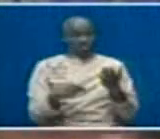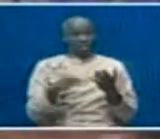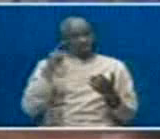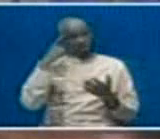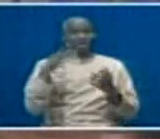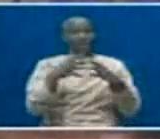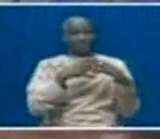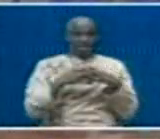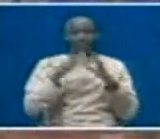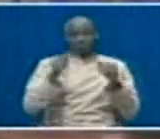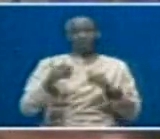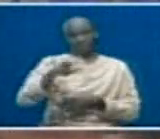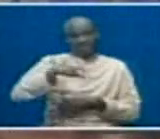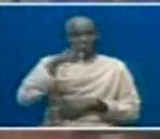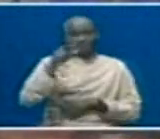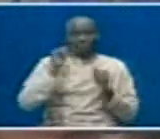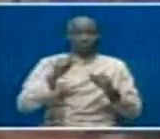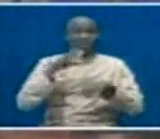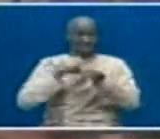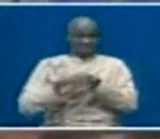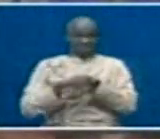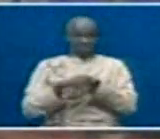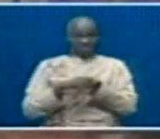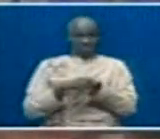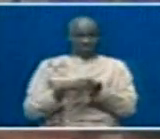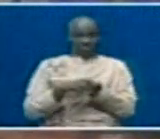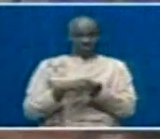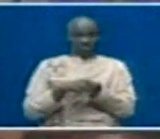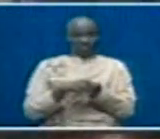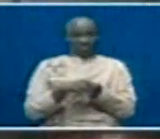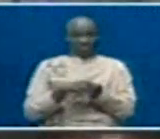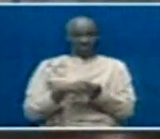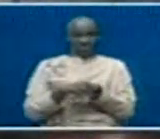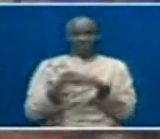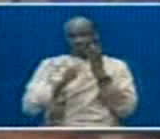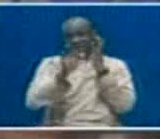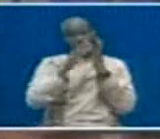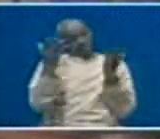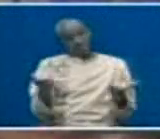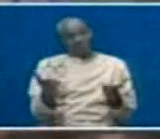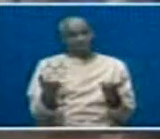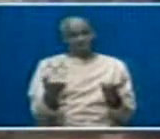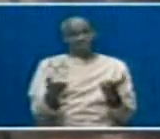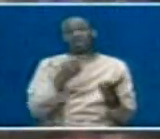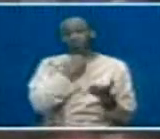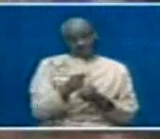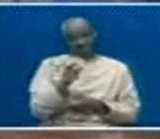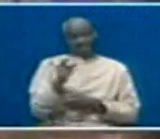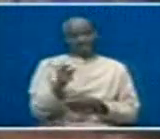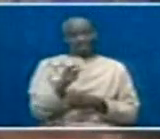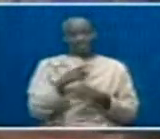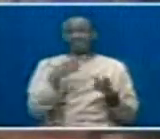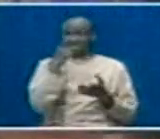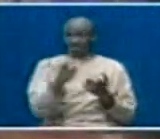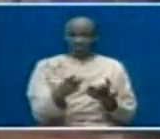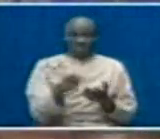America was a place where he could get his kind of a fame that he was that he wanted. Like I said to